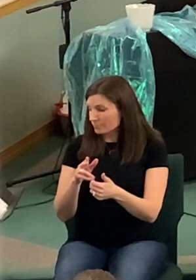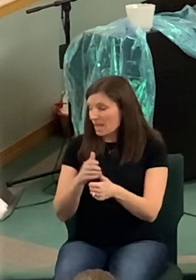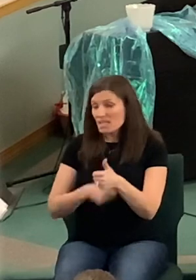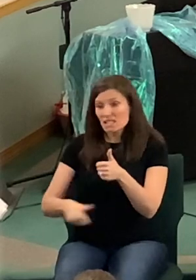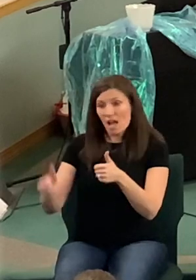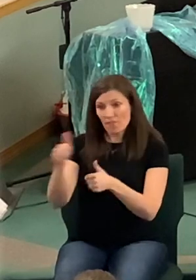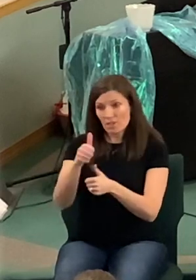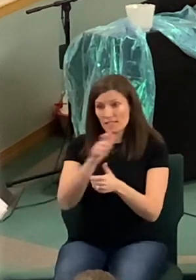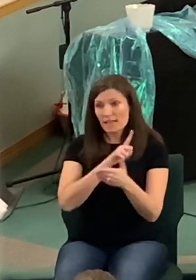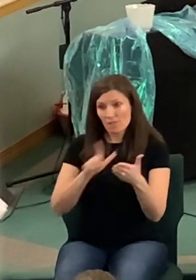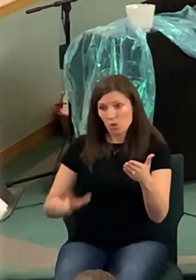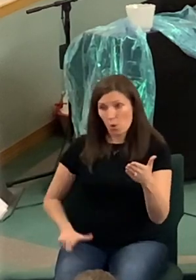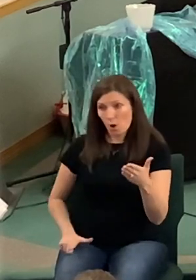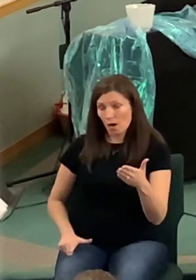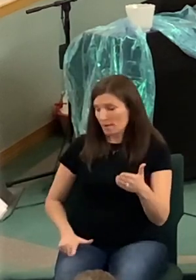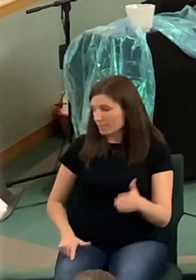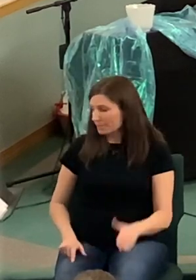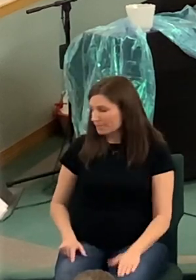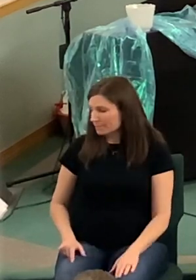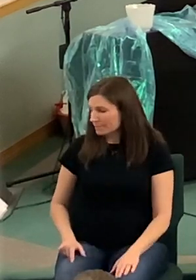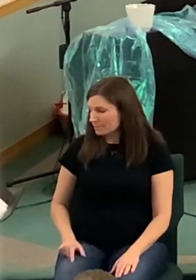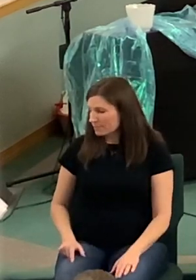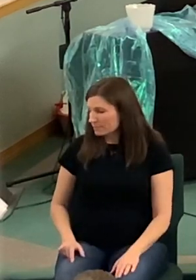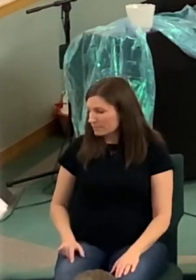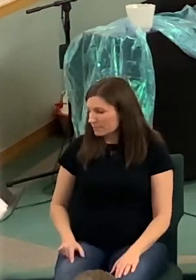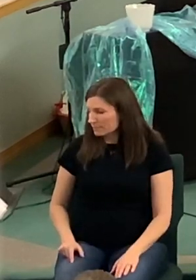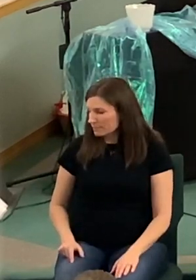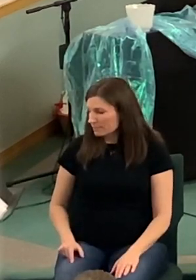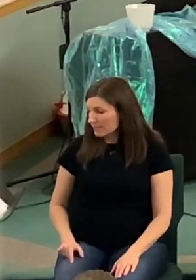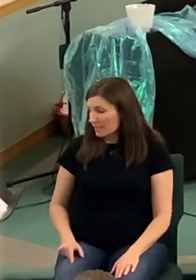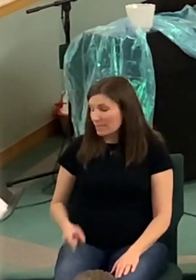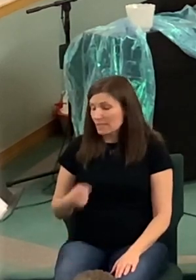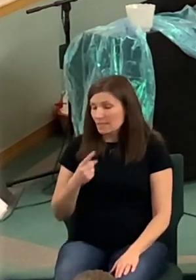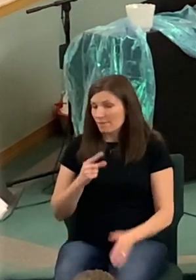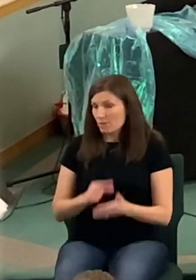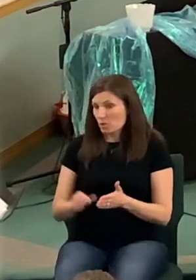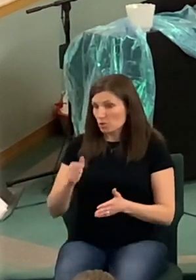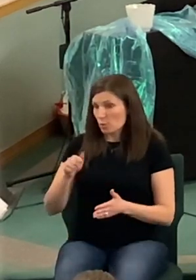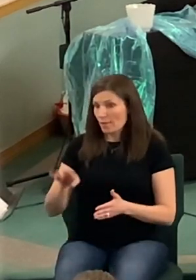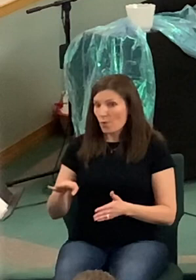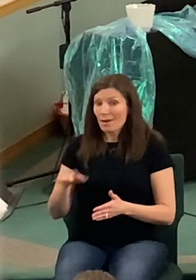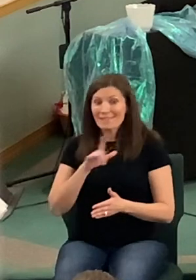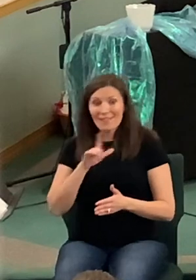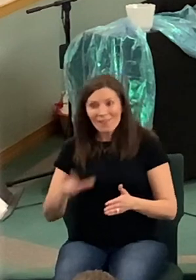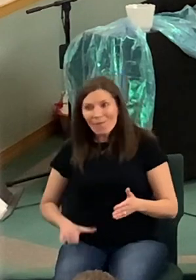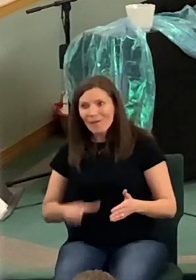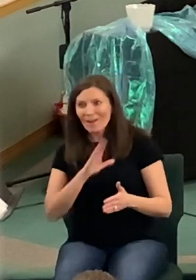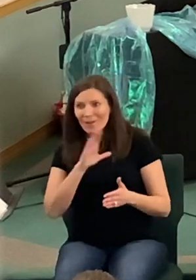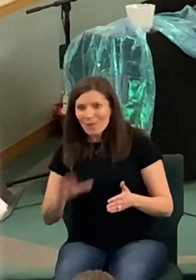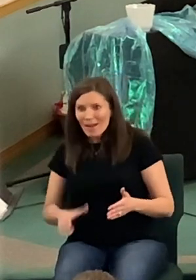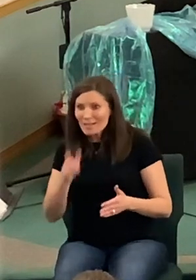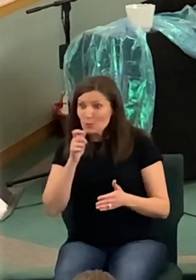verse 24, it says, "It is the Lord Christ whom you serve."